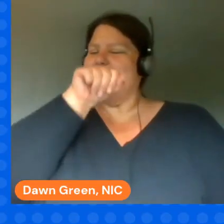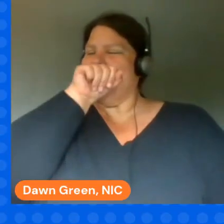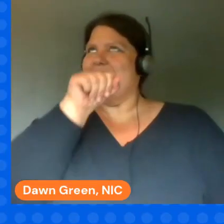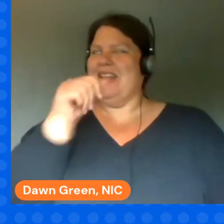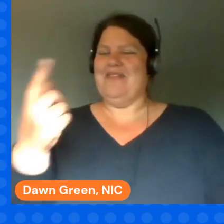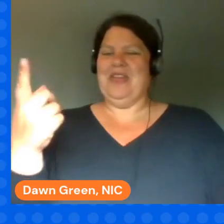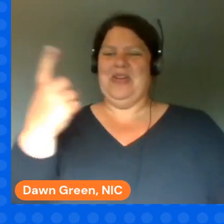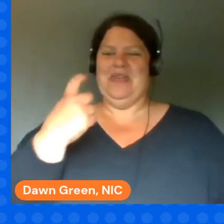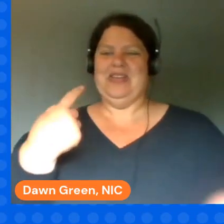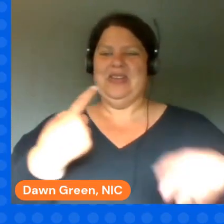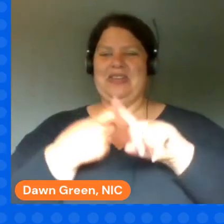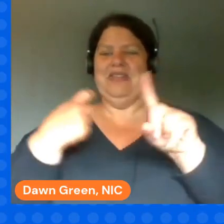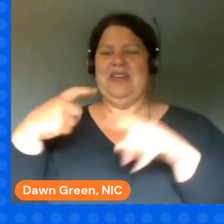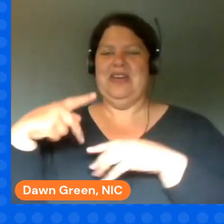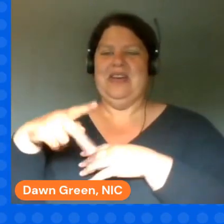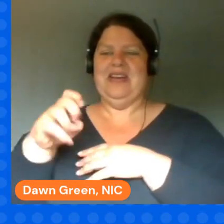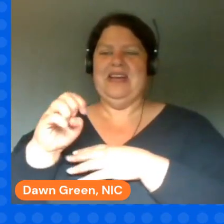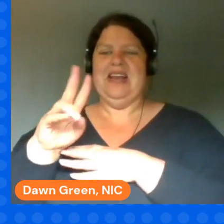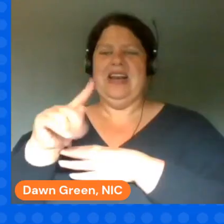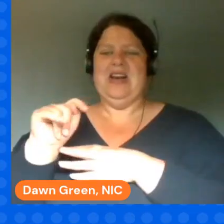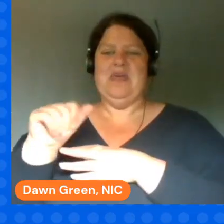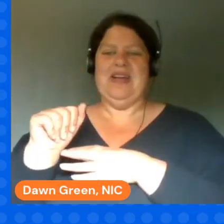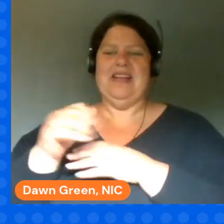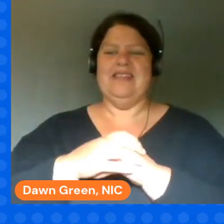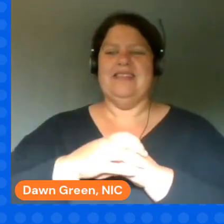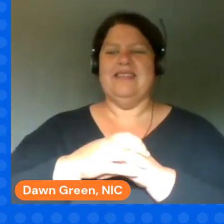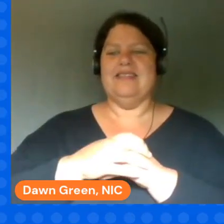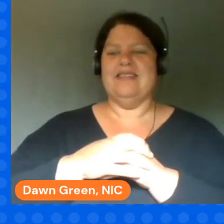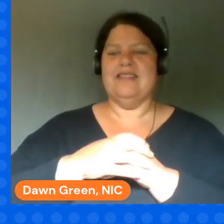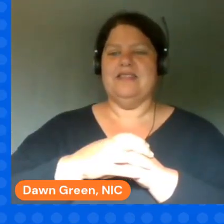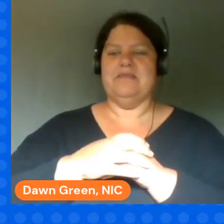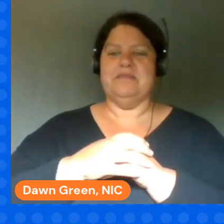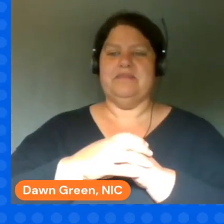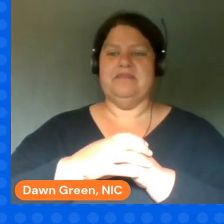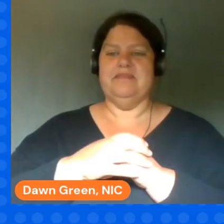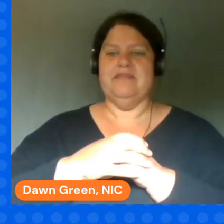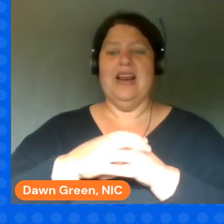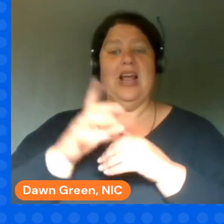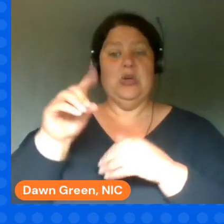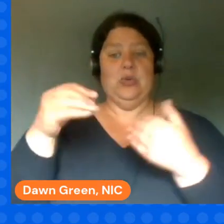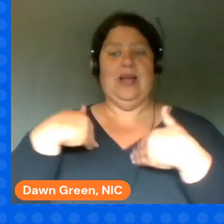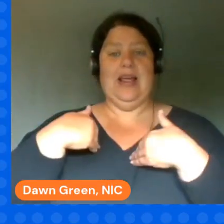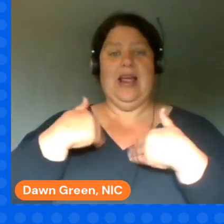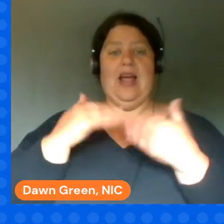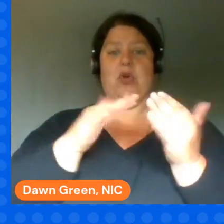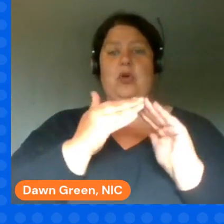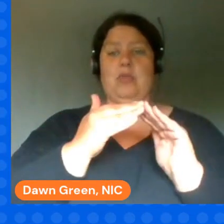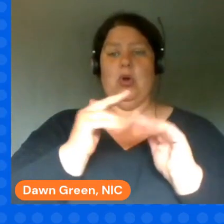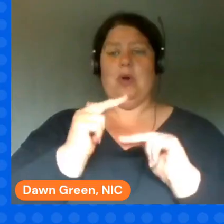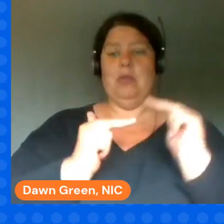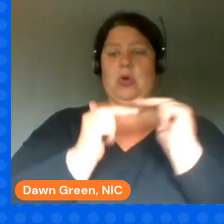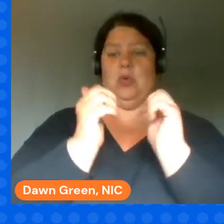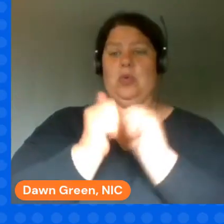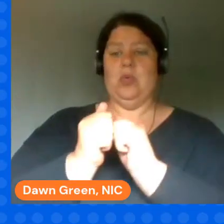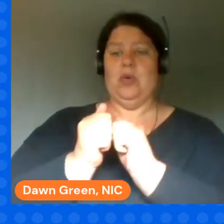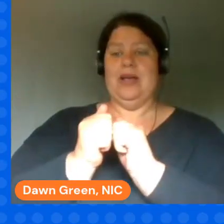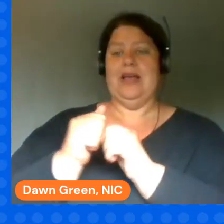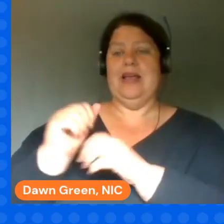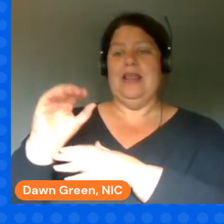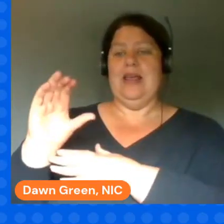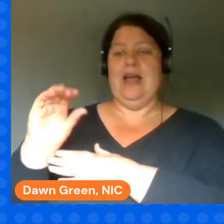from Petra. Is asking, is there a community building within OctoStudio like